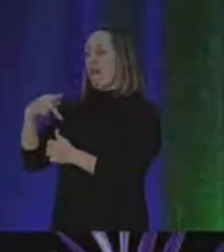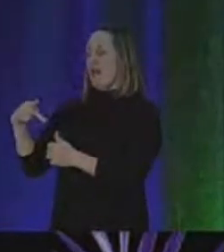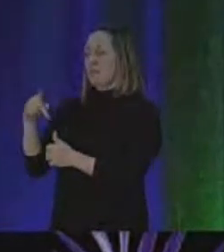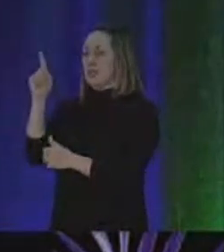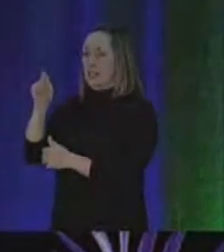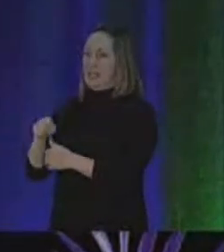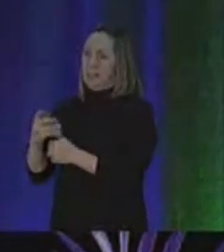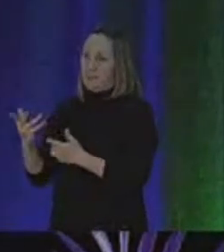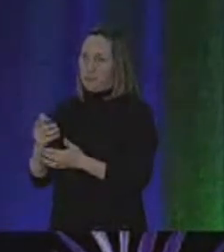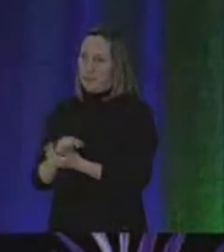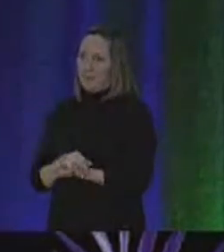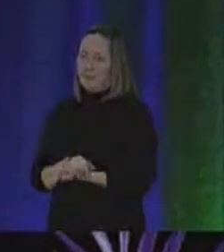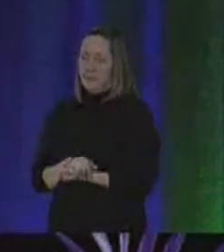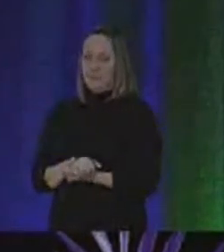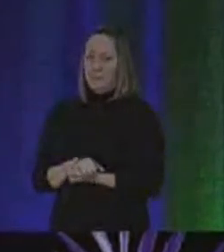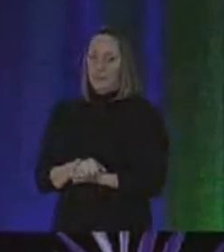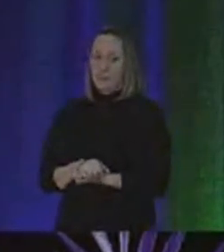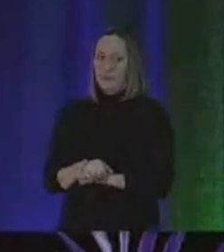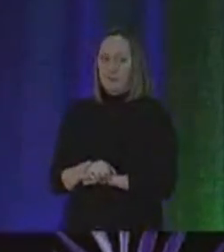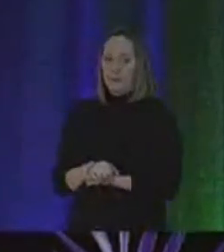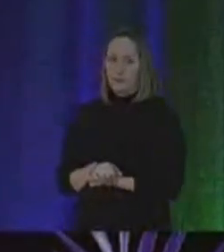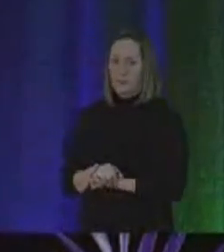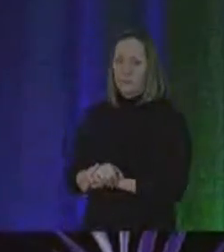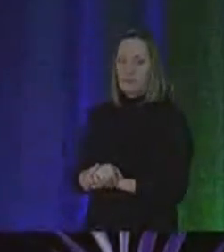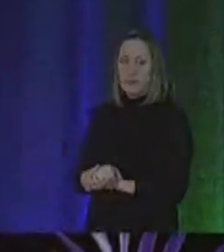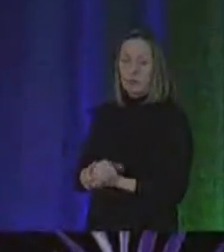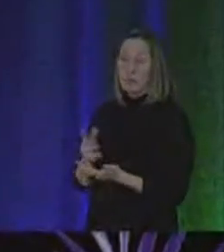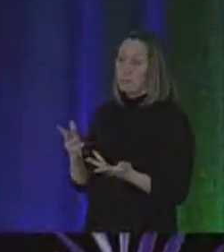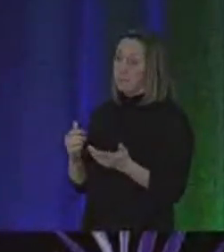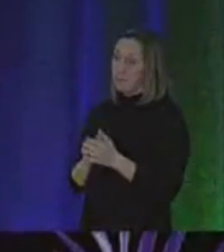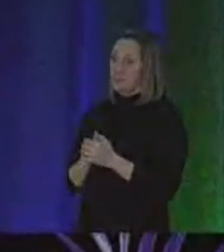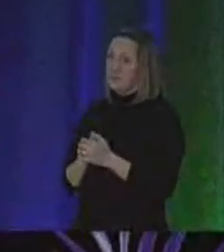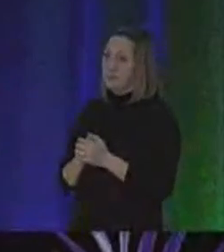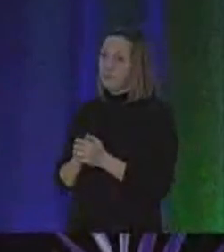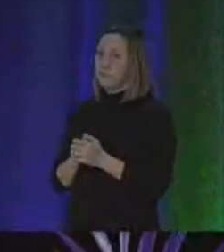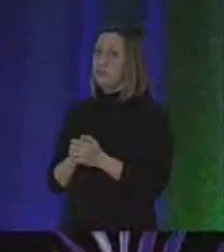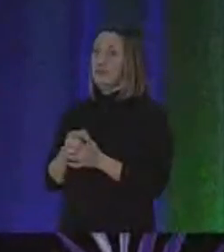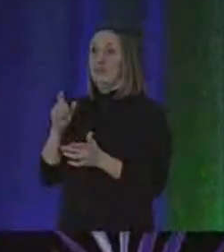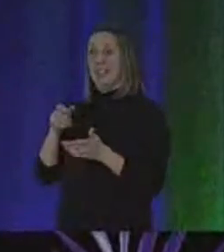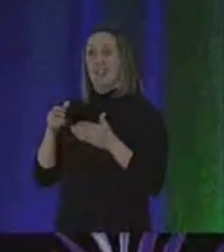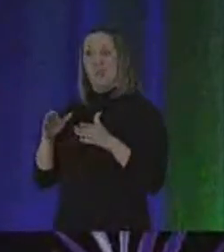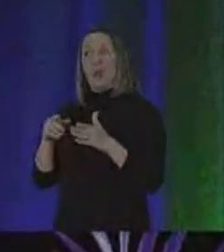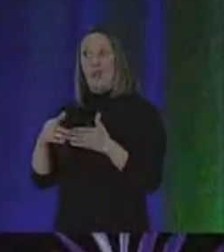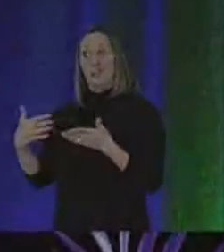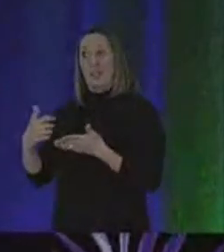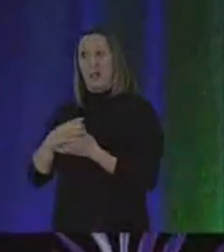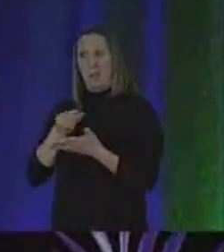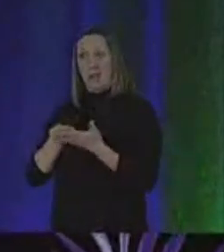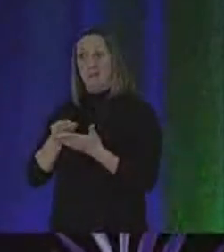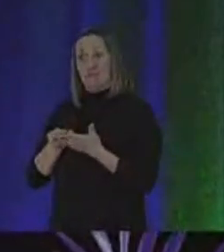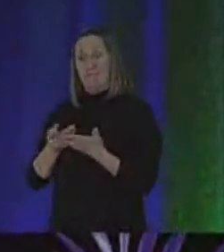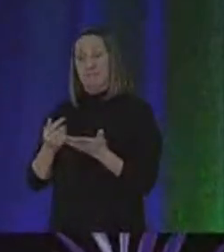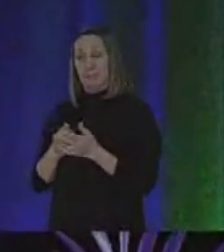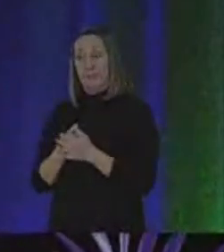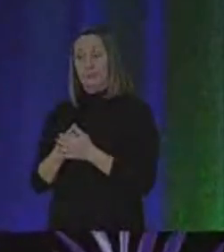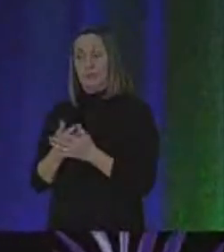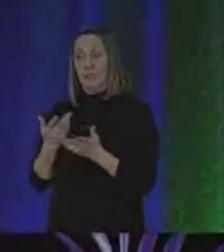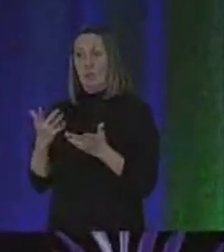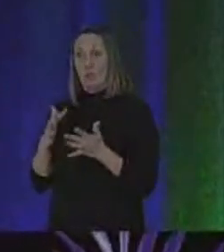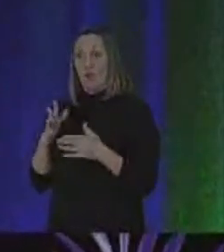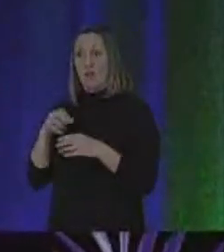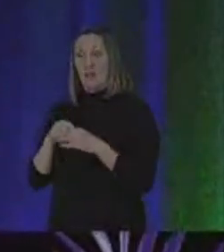Well, you need a way to get paid. right? We're all in